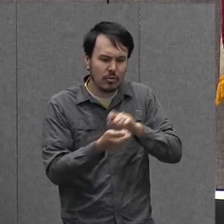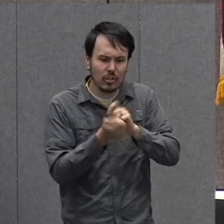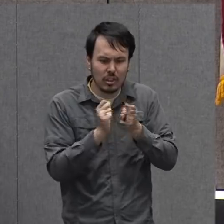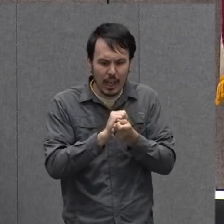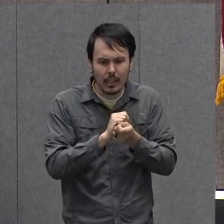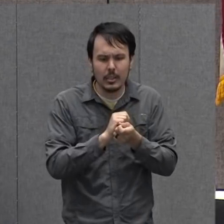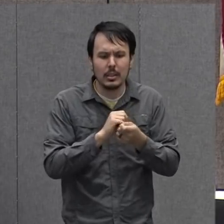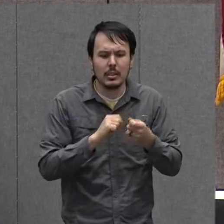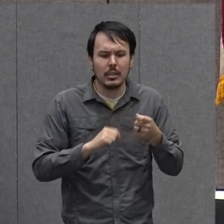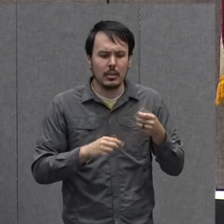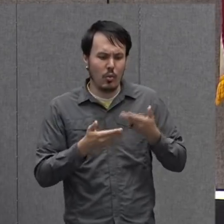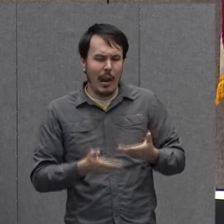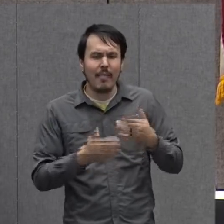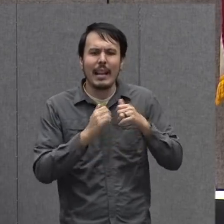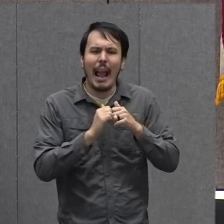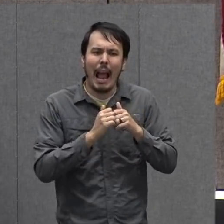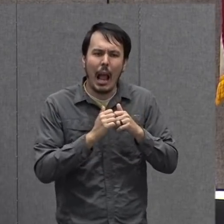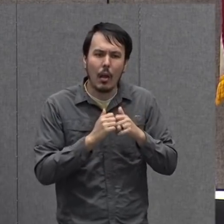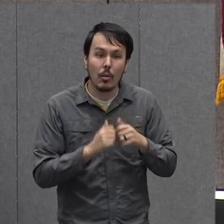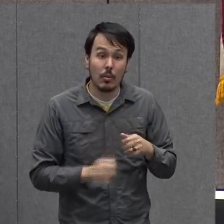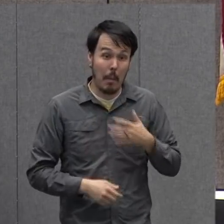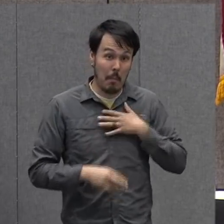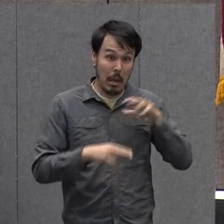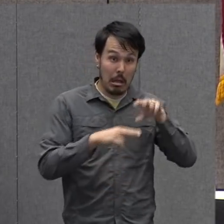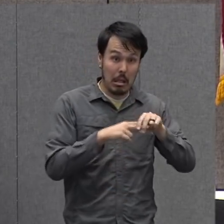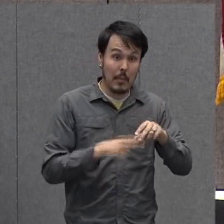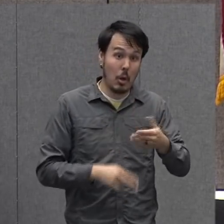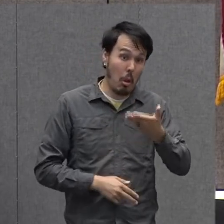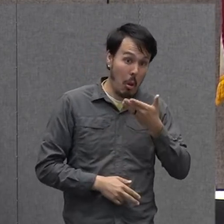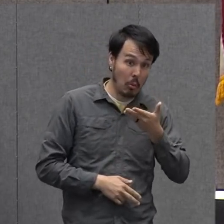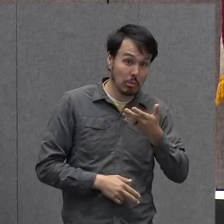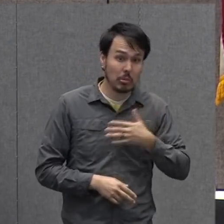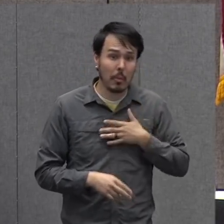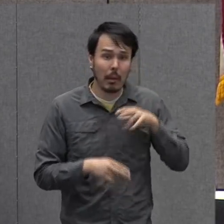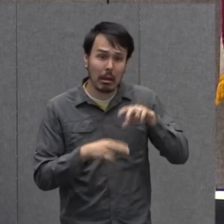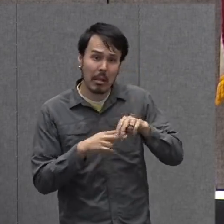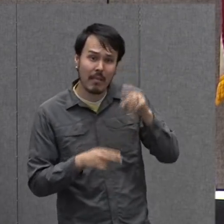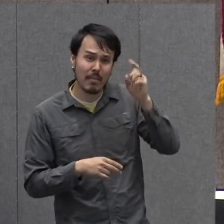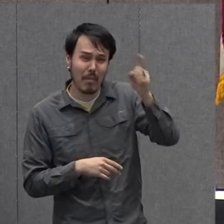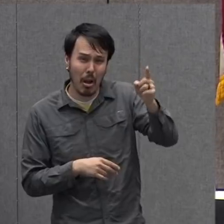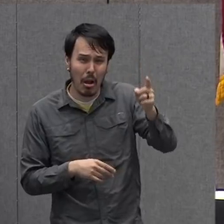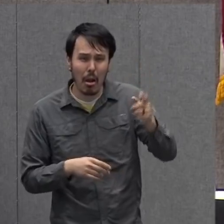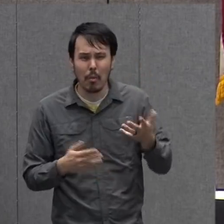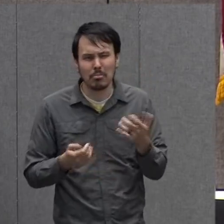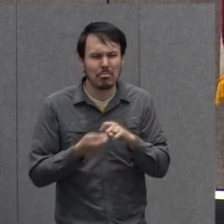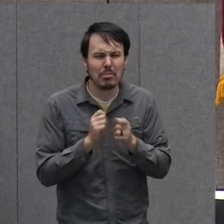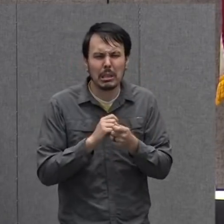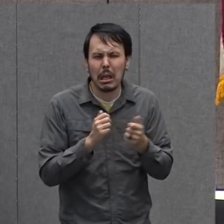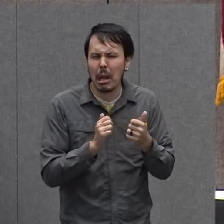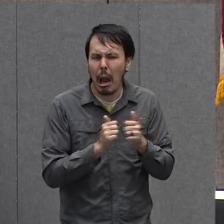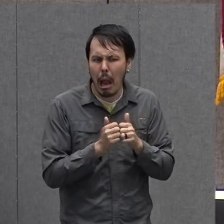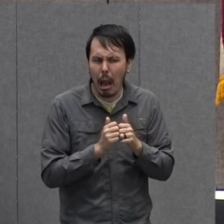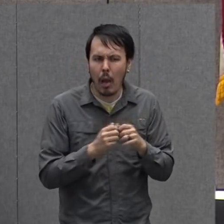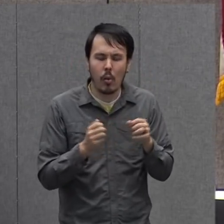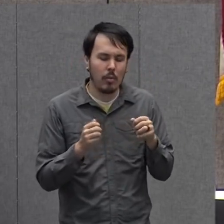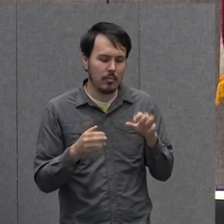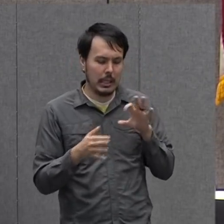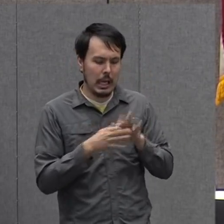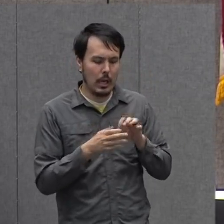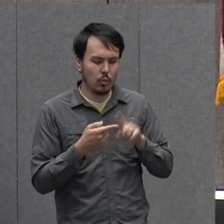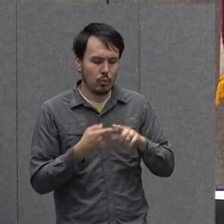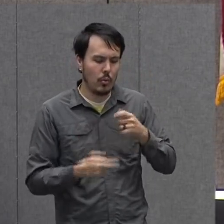here I am in Canada. Gravity is pulling me here in Canada. If I start to travel